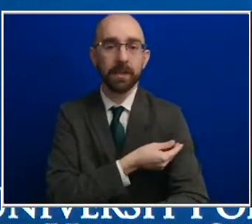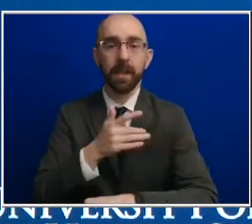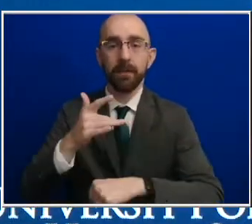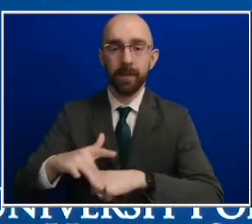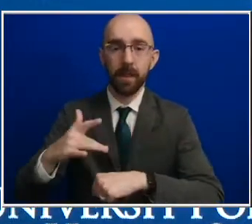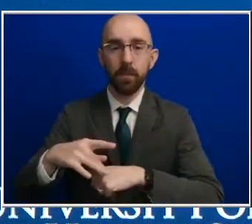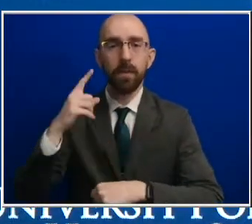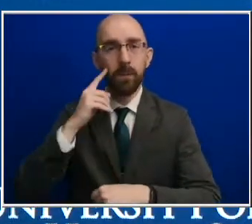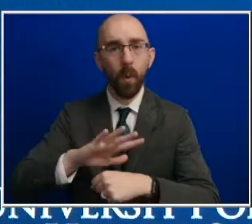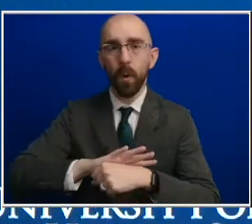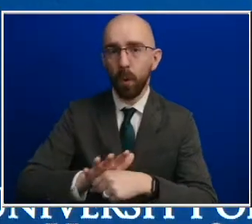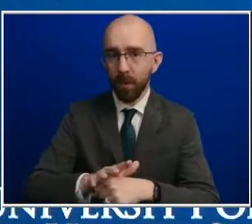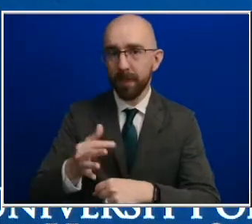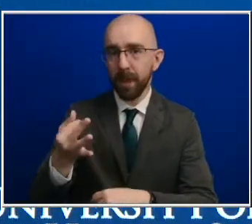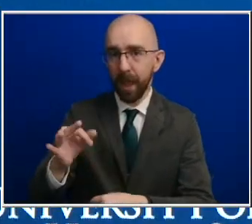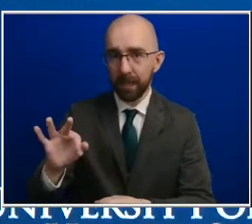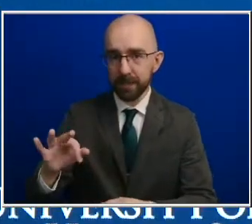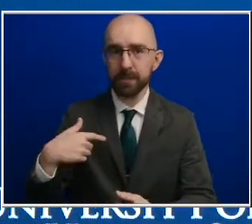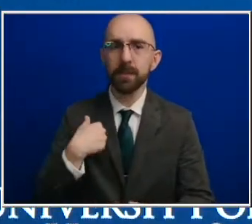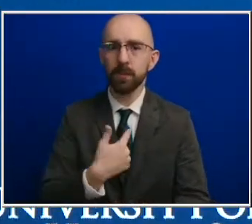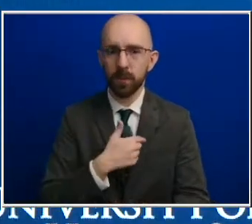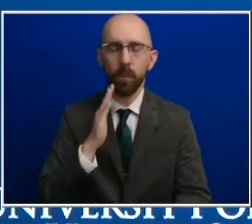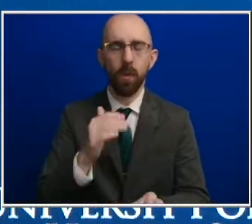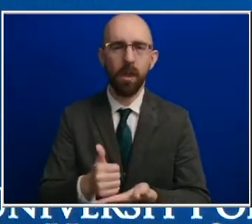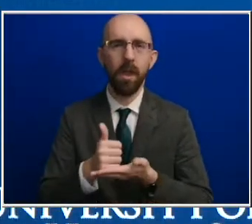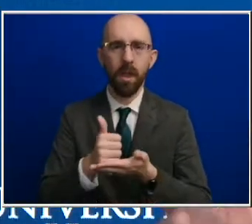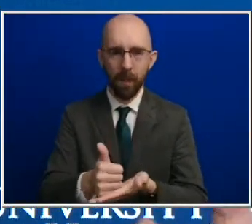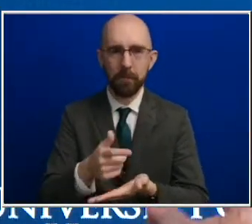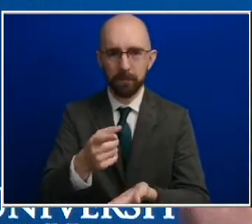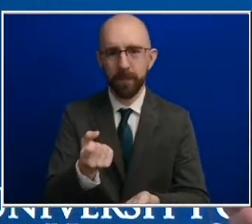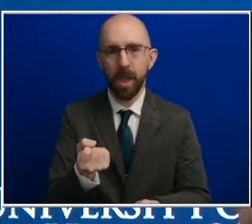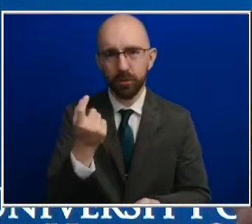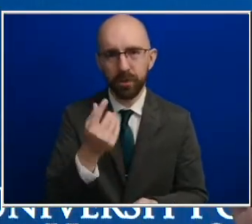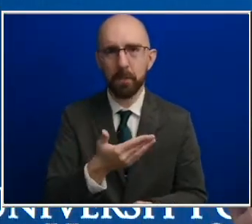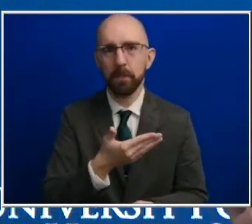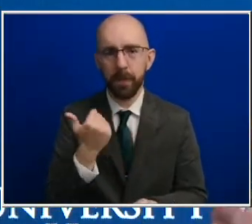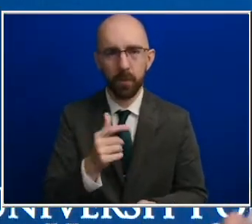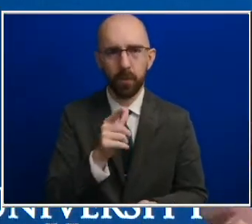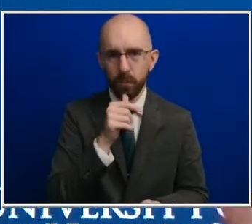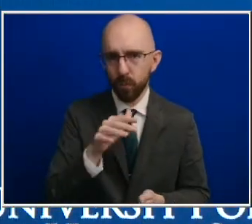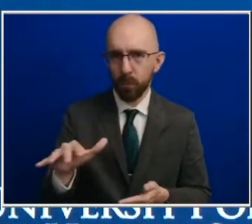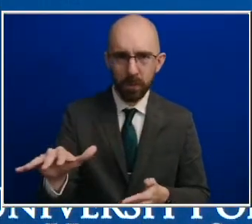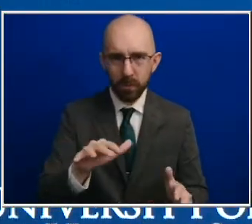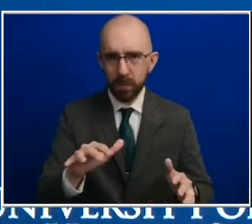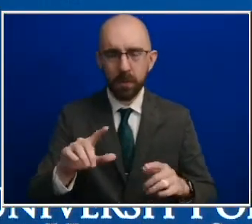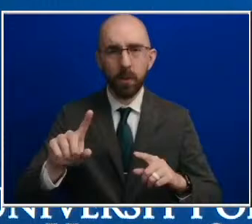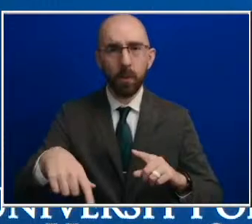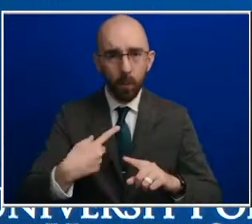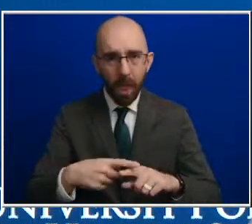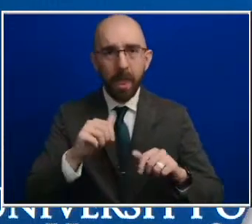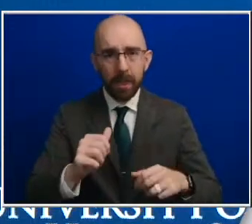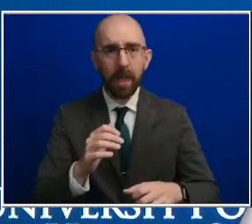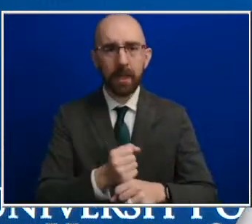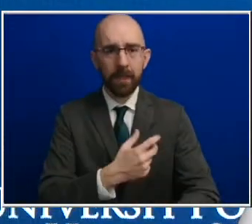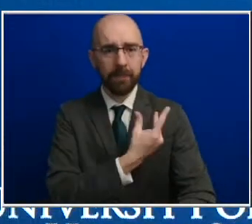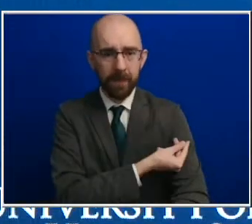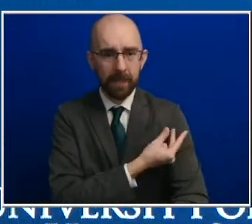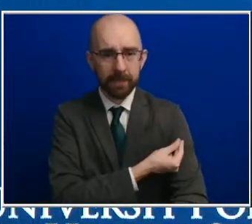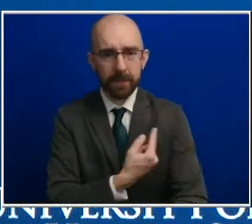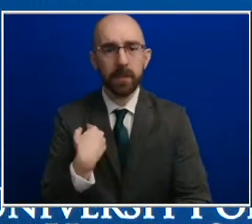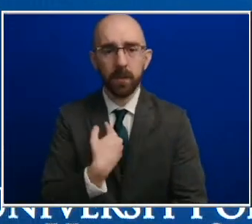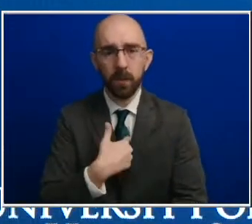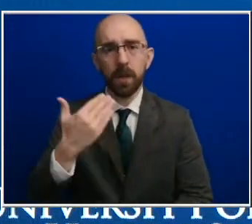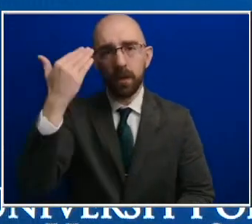COVID-19 this year, we will help you understand who and when you can get the vaccines. We know also